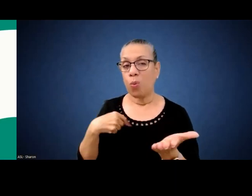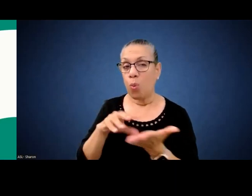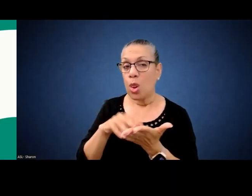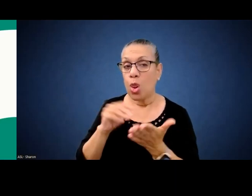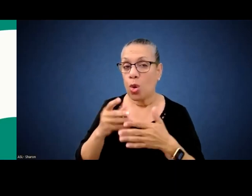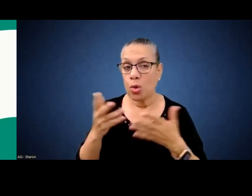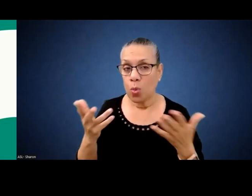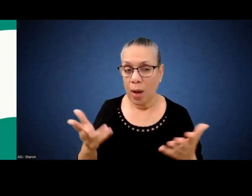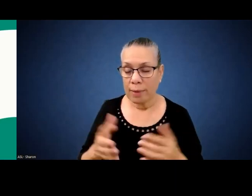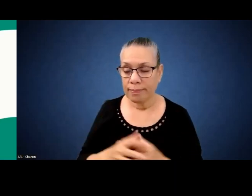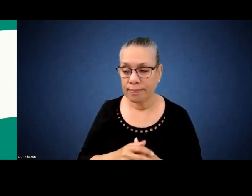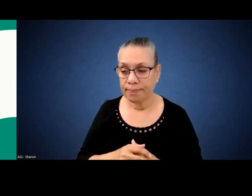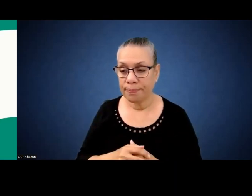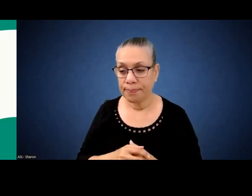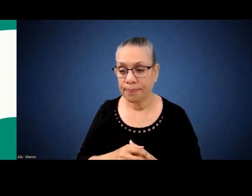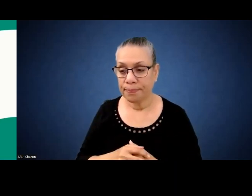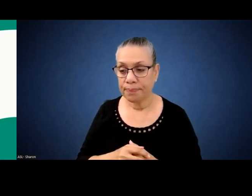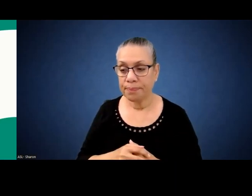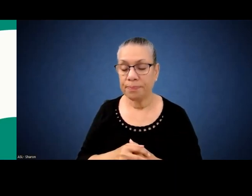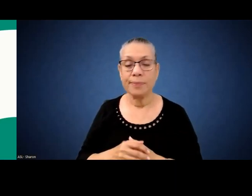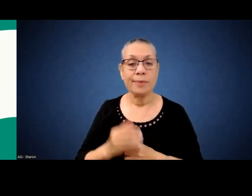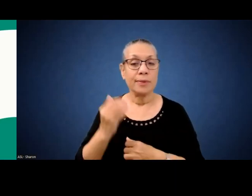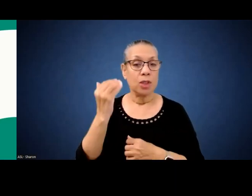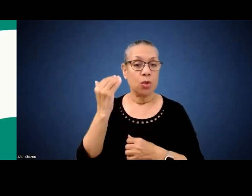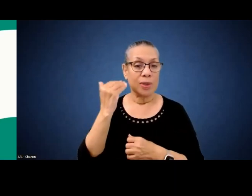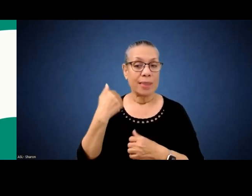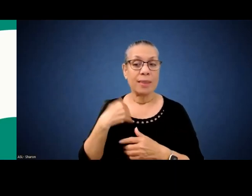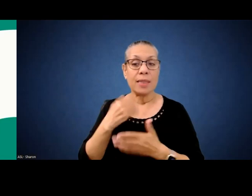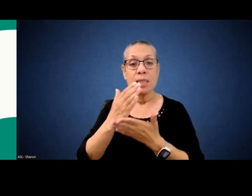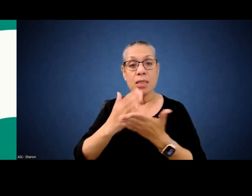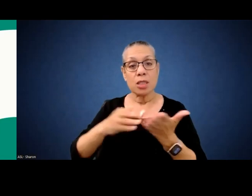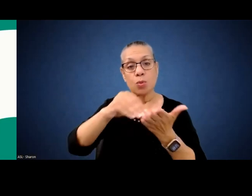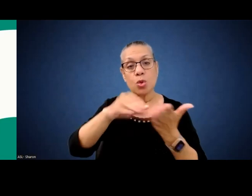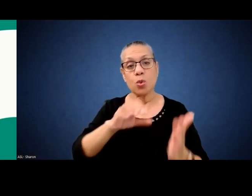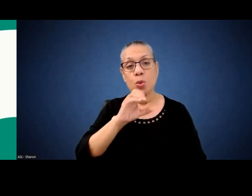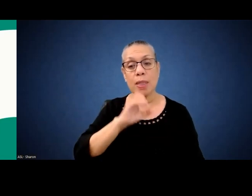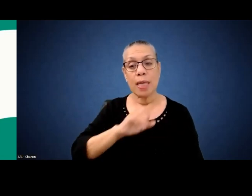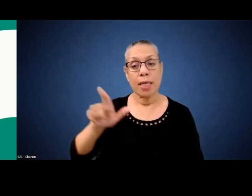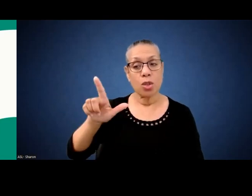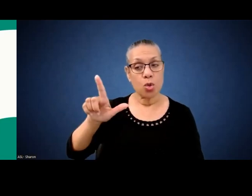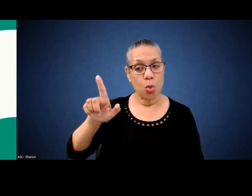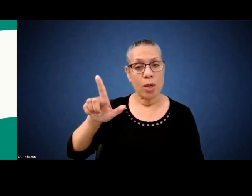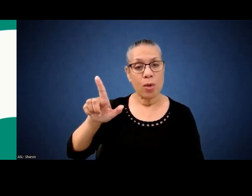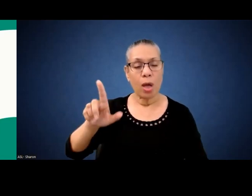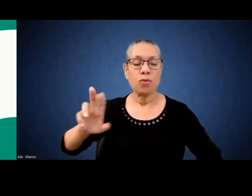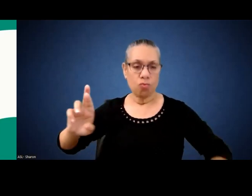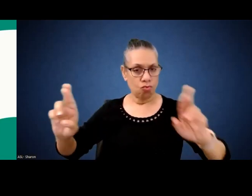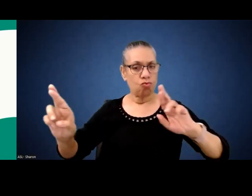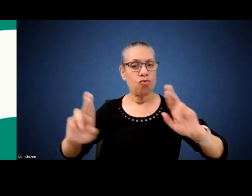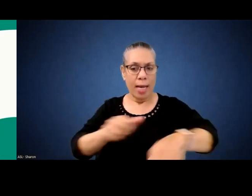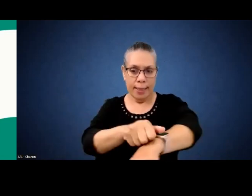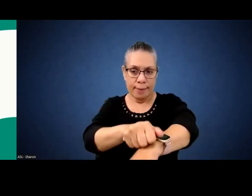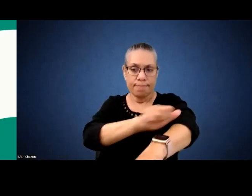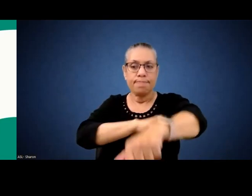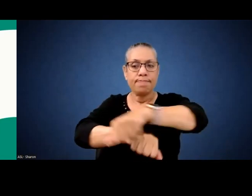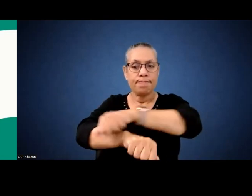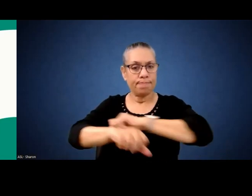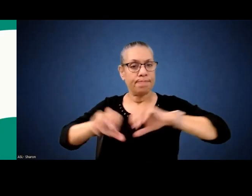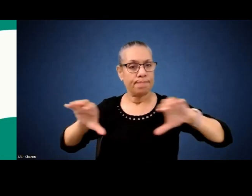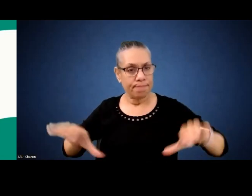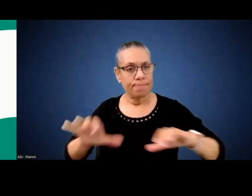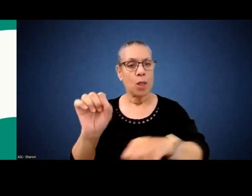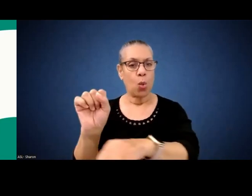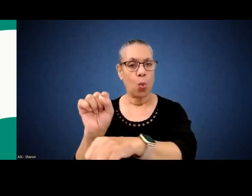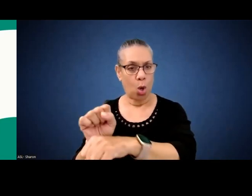is there are some 21-year-olds that are ready to go to work. They're sort